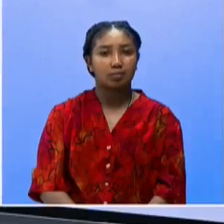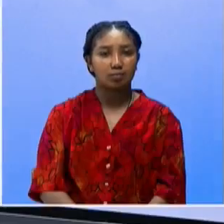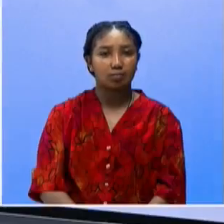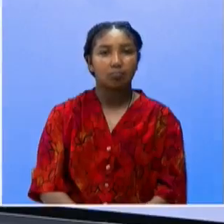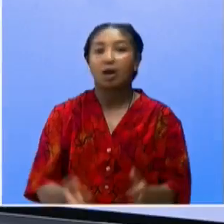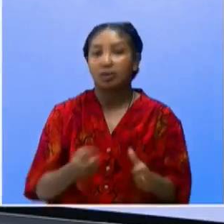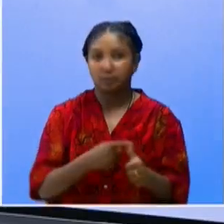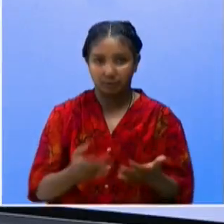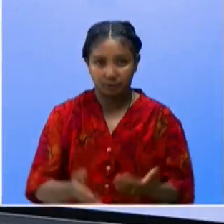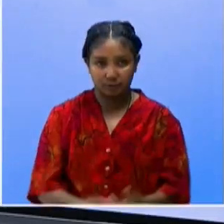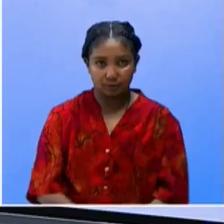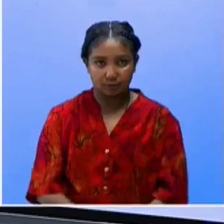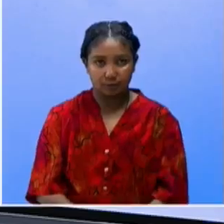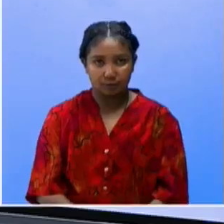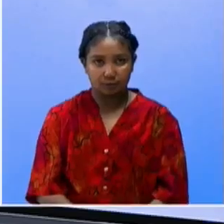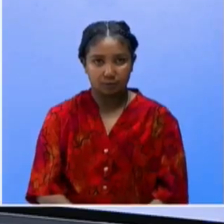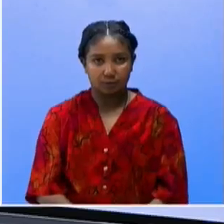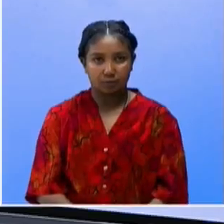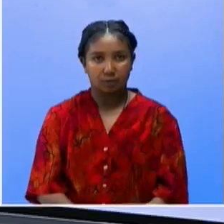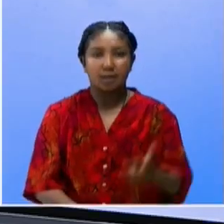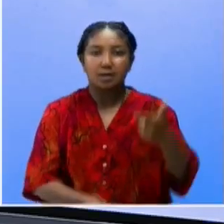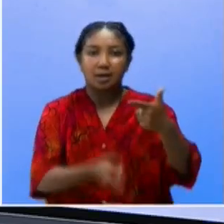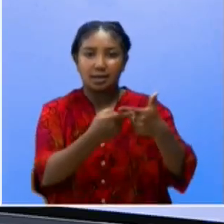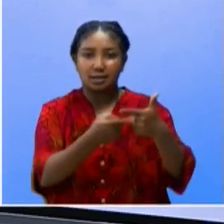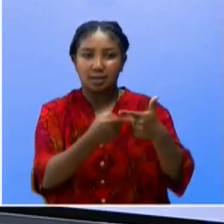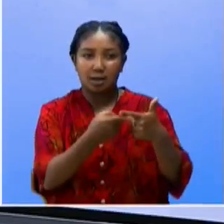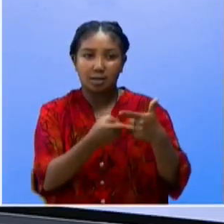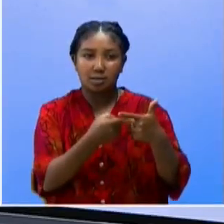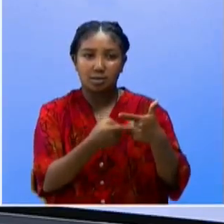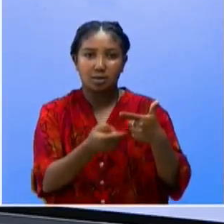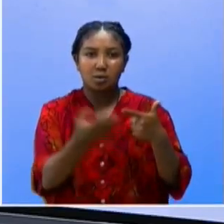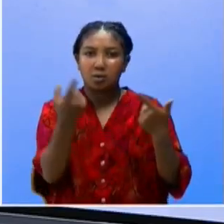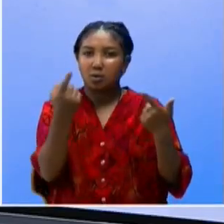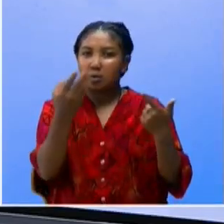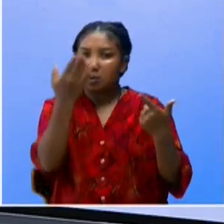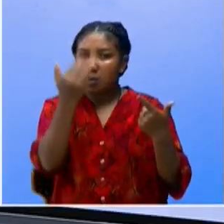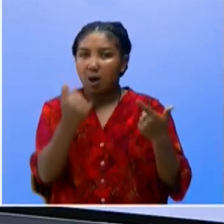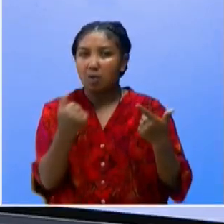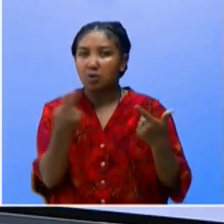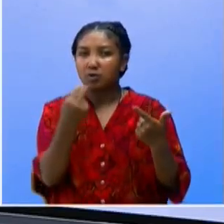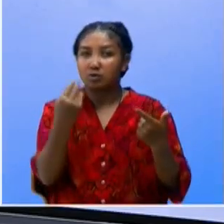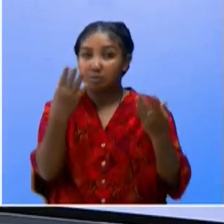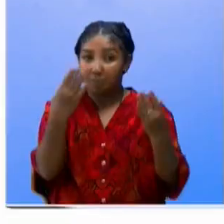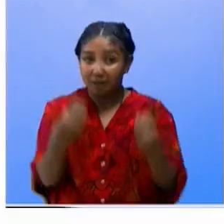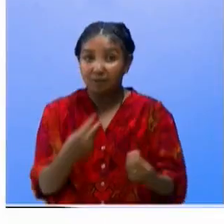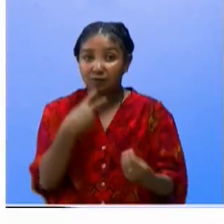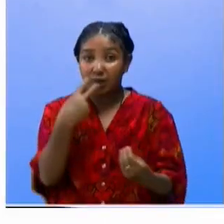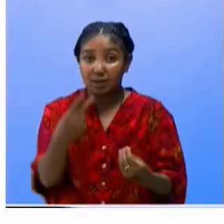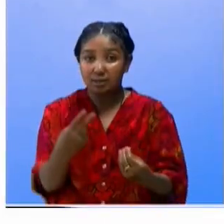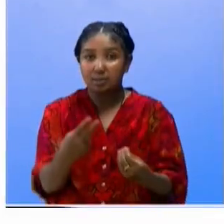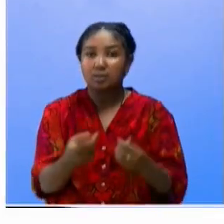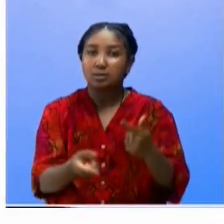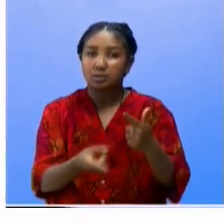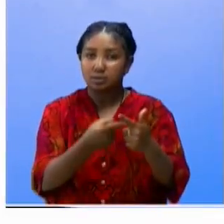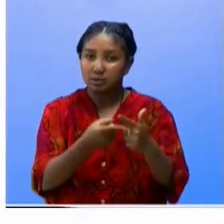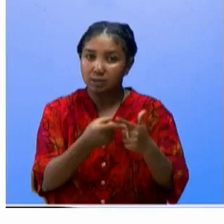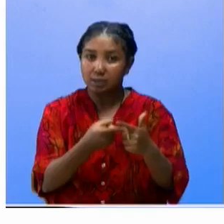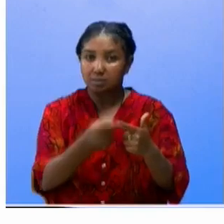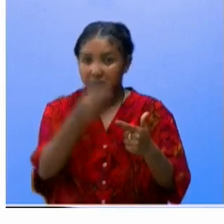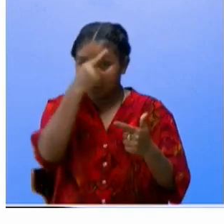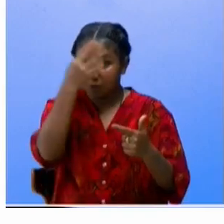One. What about another concept here? When the doer of the